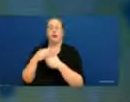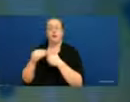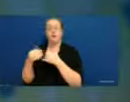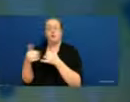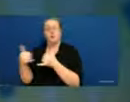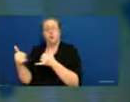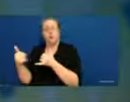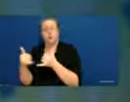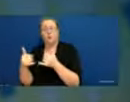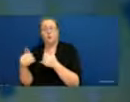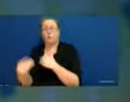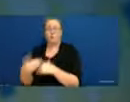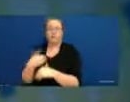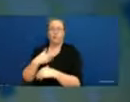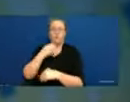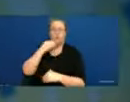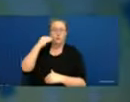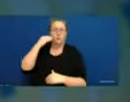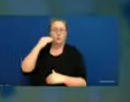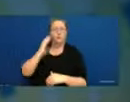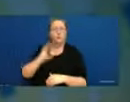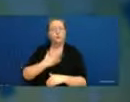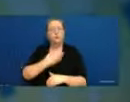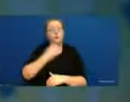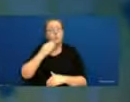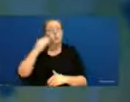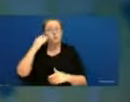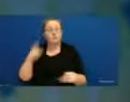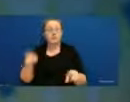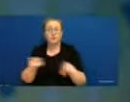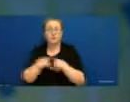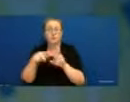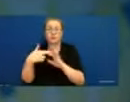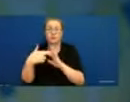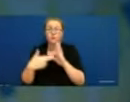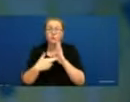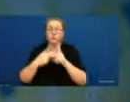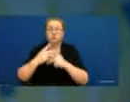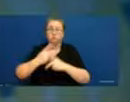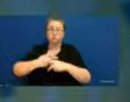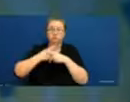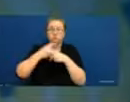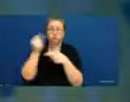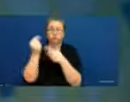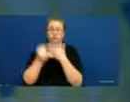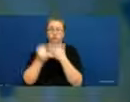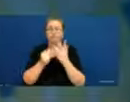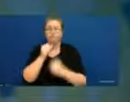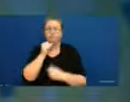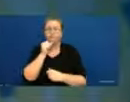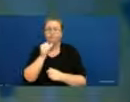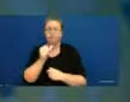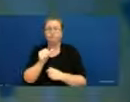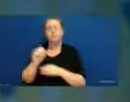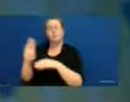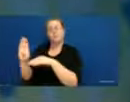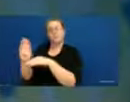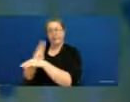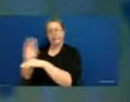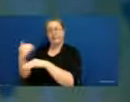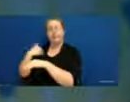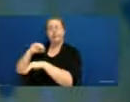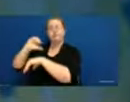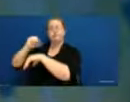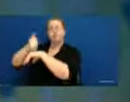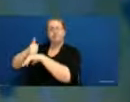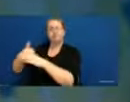community or at our home. And we don't put in place those same measures in our home to keep us safe that we do in other